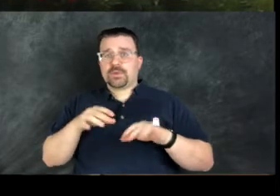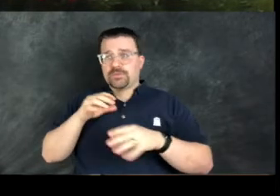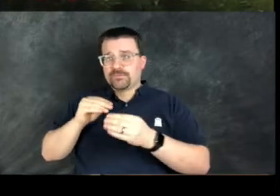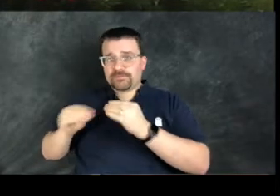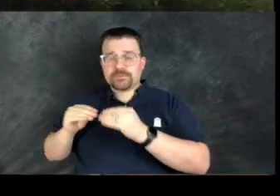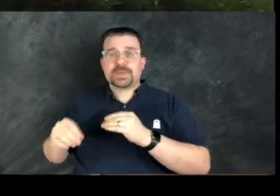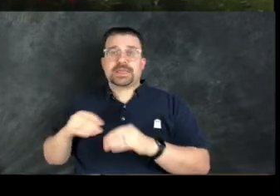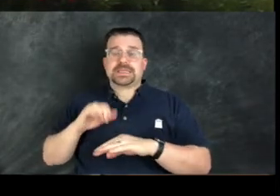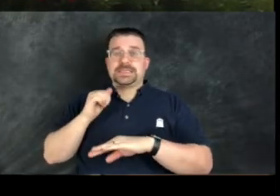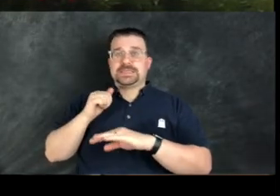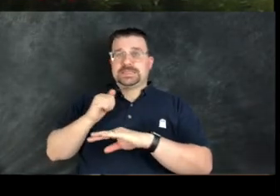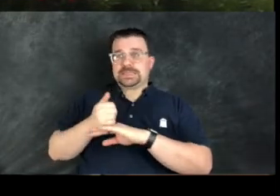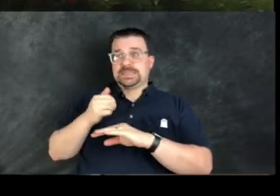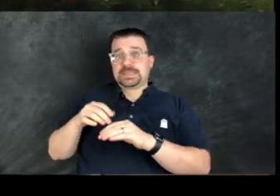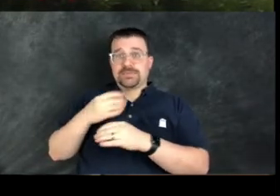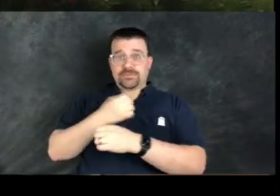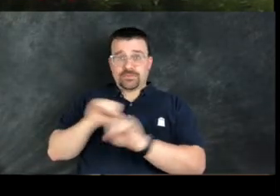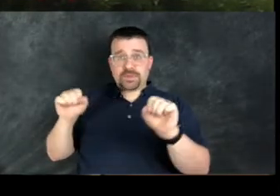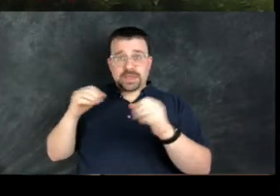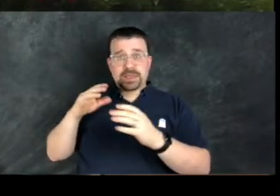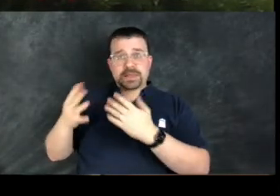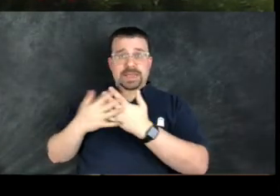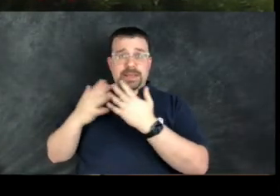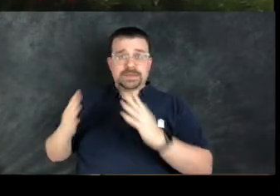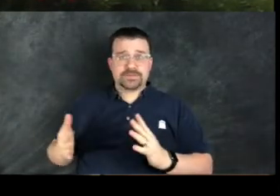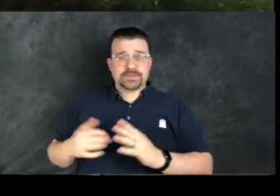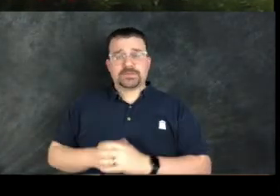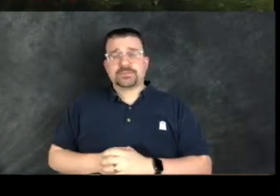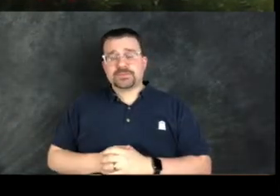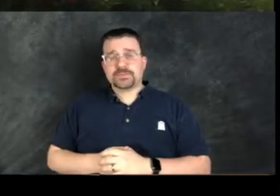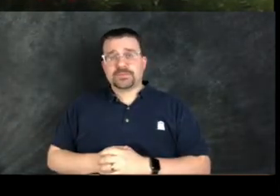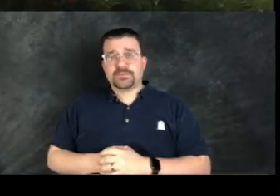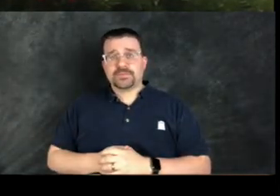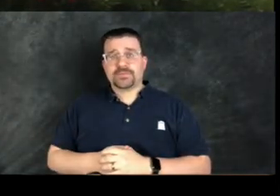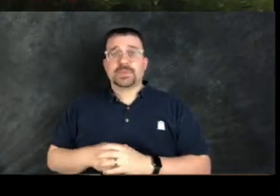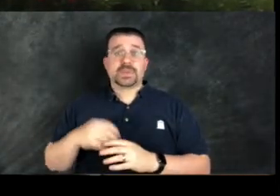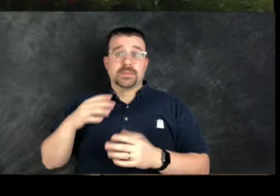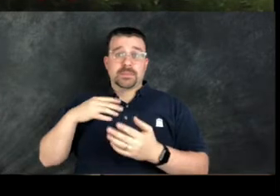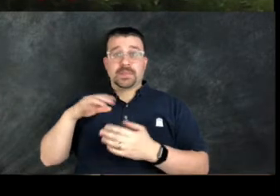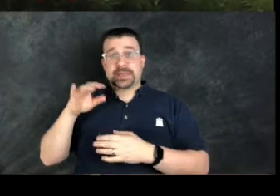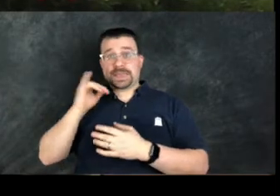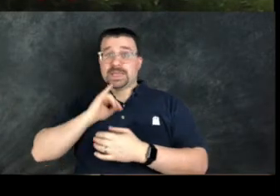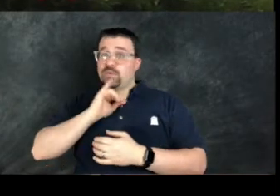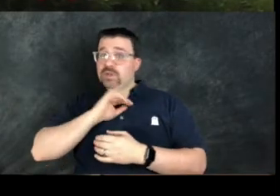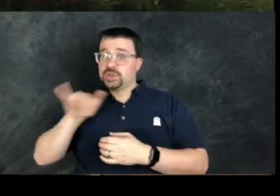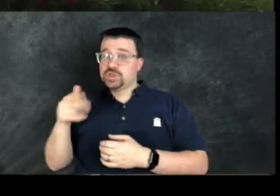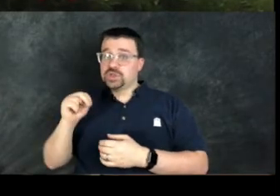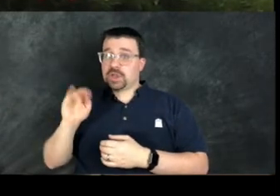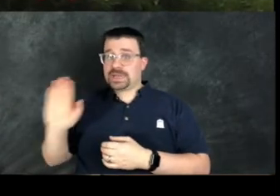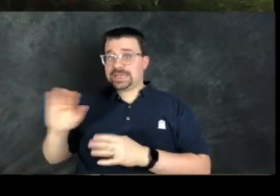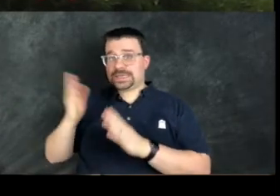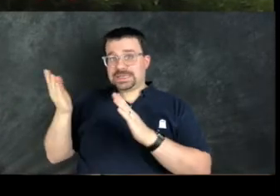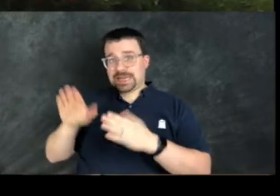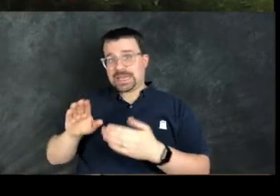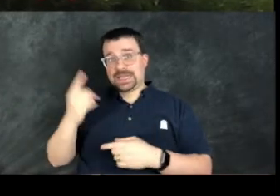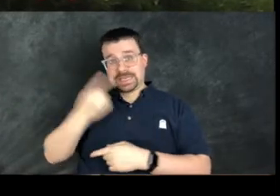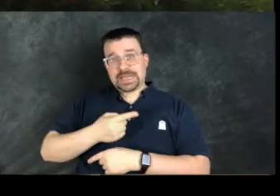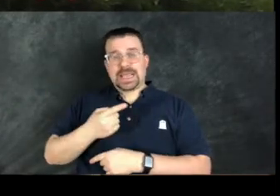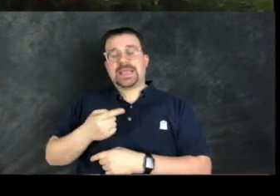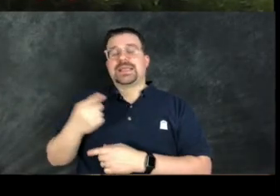captives free. Among Israel in John's day stood the Savior the people did not